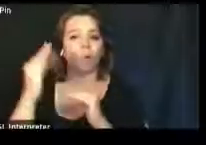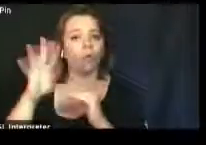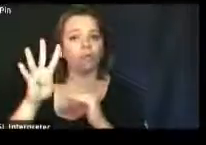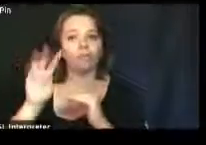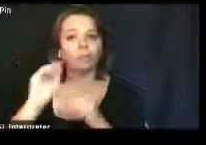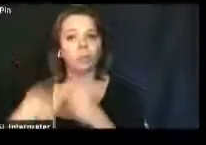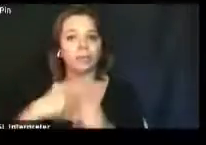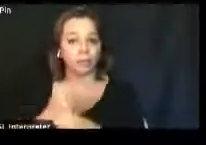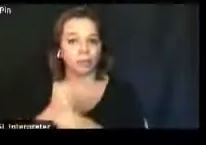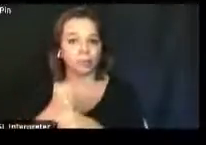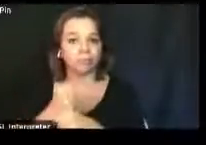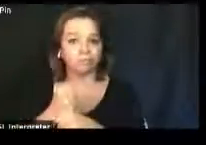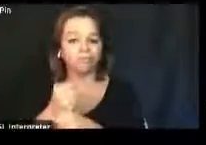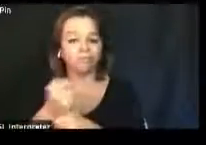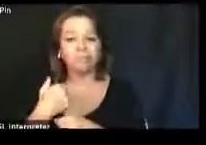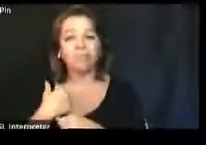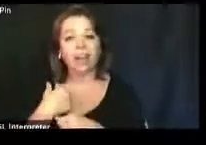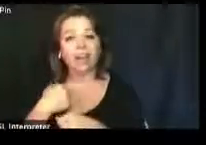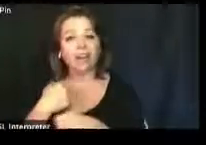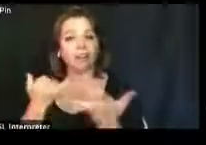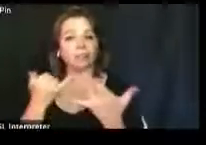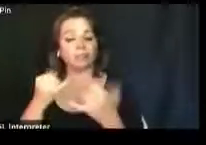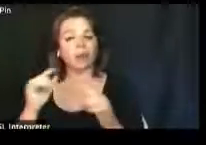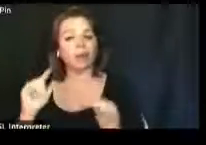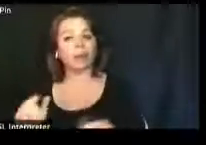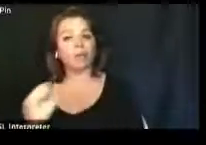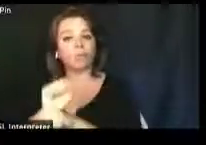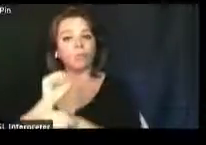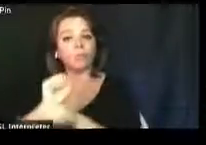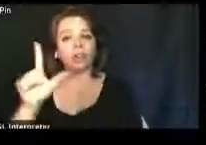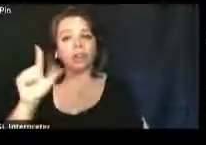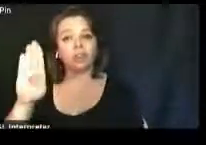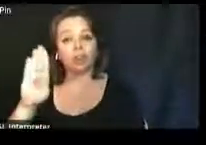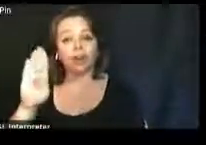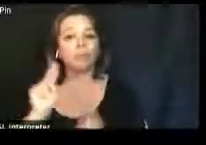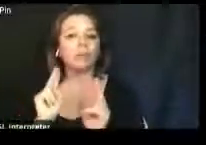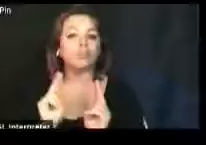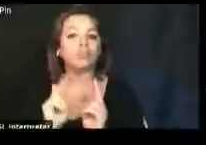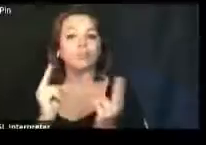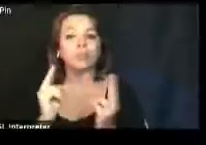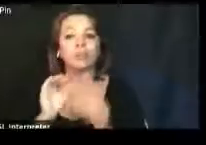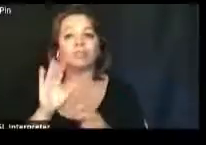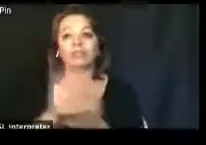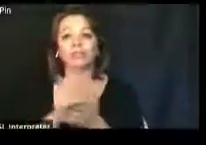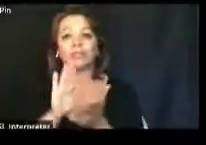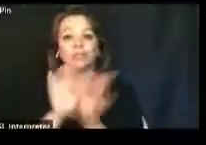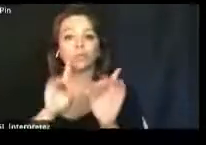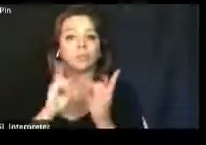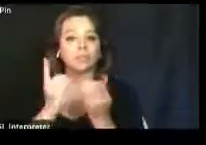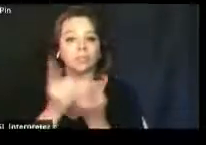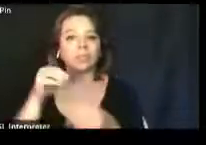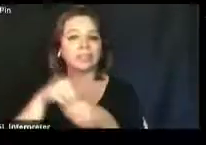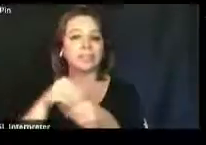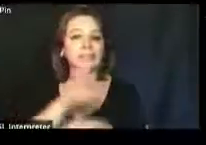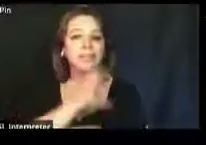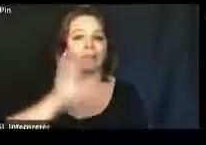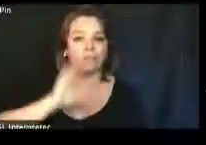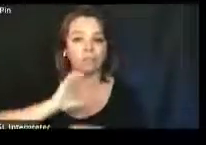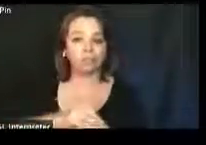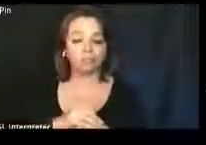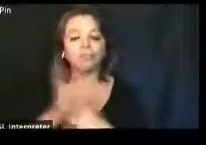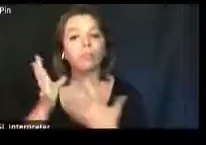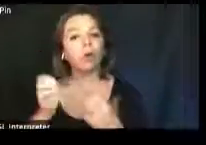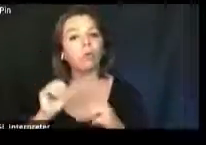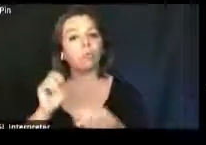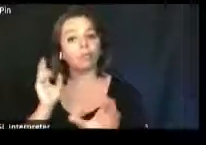currently work in the Long Beach Unified School District in the cafeteria. I want to join my neighbors from